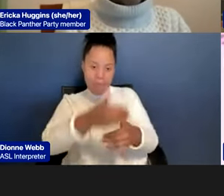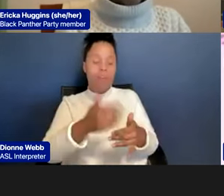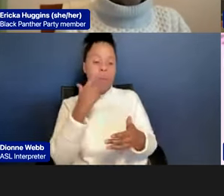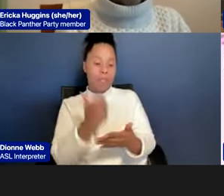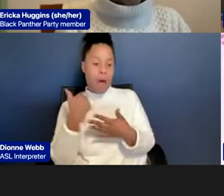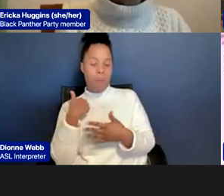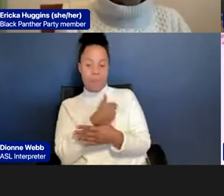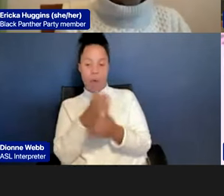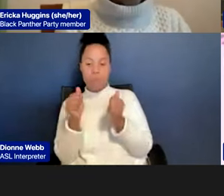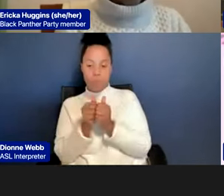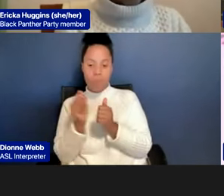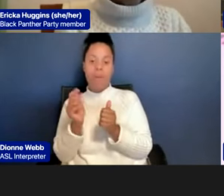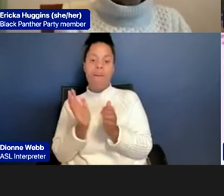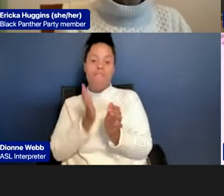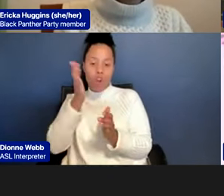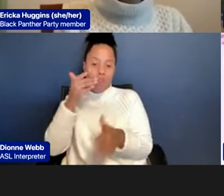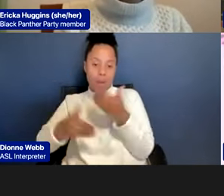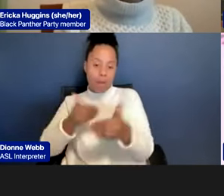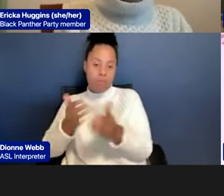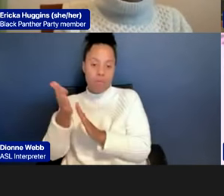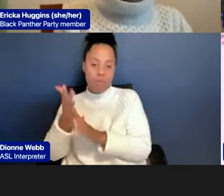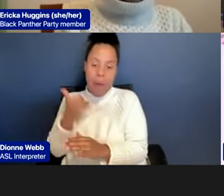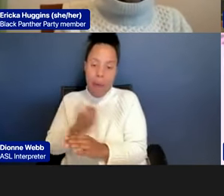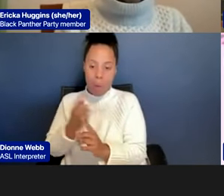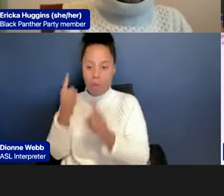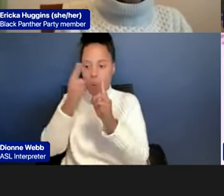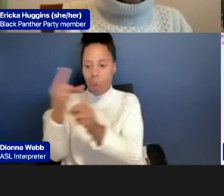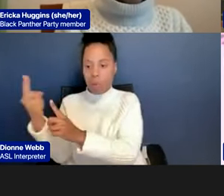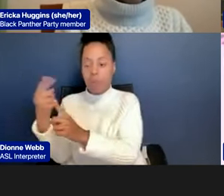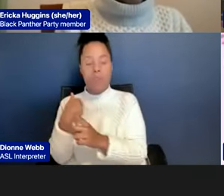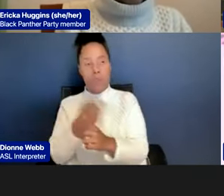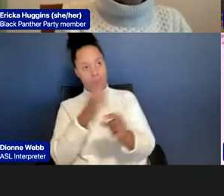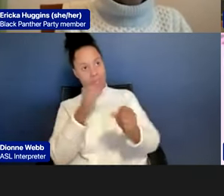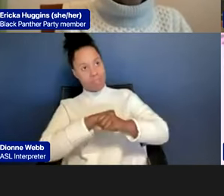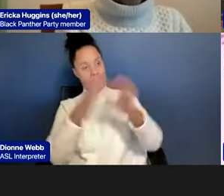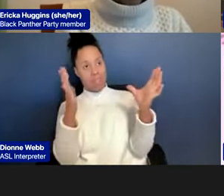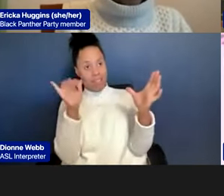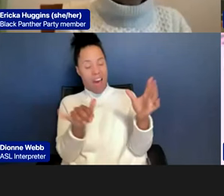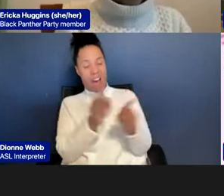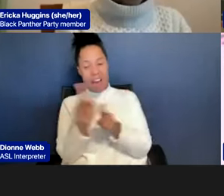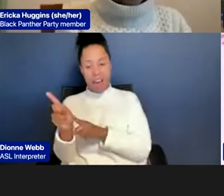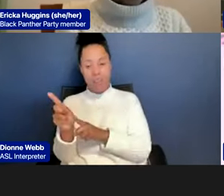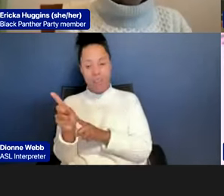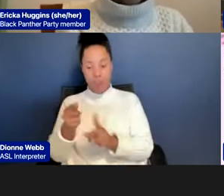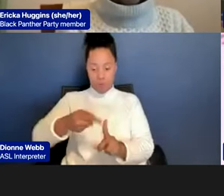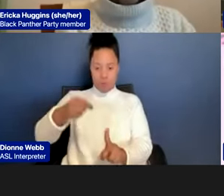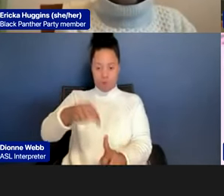right? And so we see that as a root of organizing. But for us, that root of organizing is